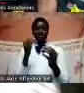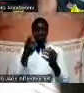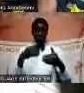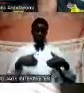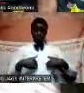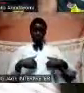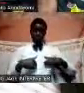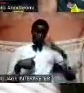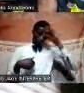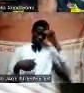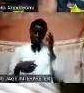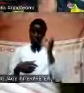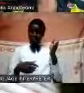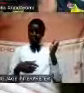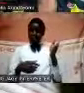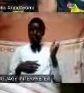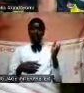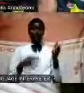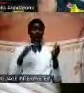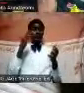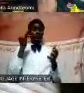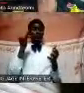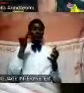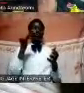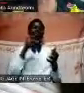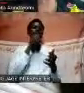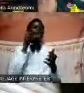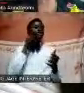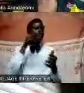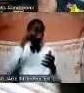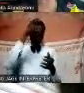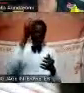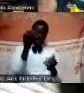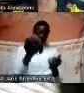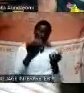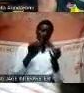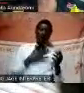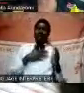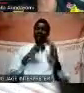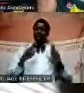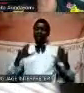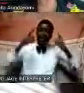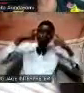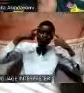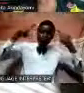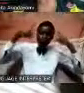Nigerian men, always want their children to do very well, as everybody does. But at the end of the